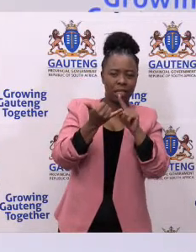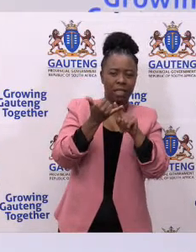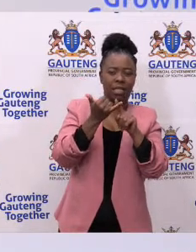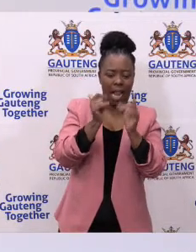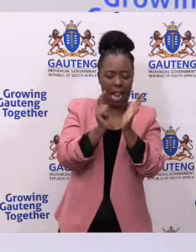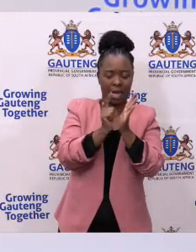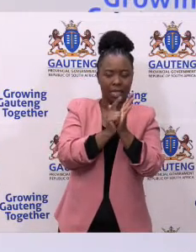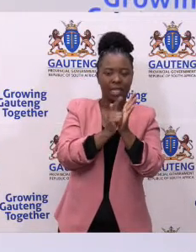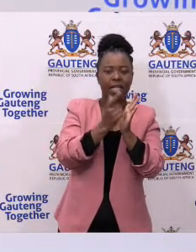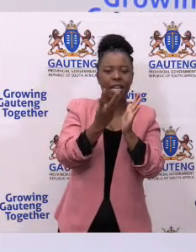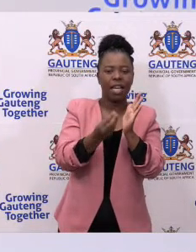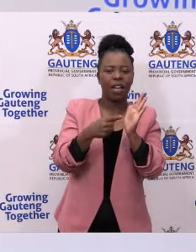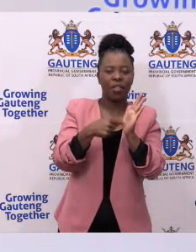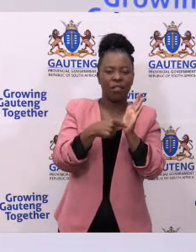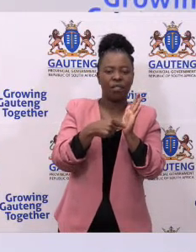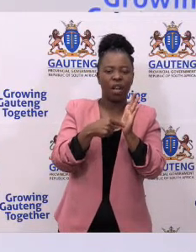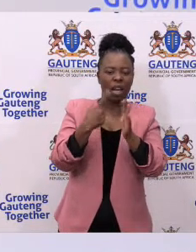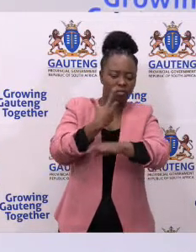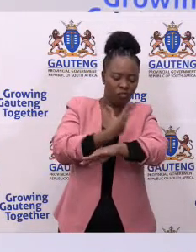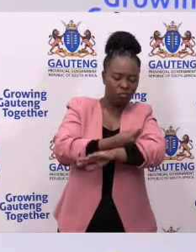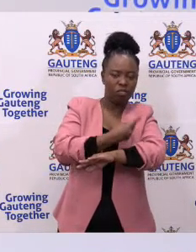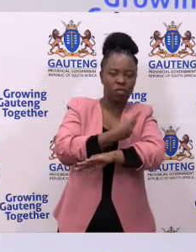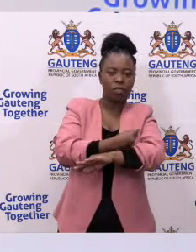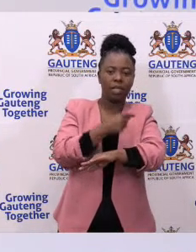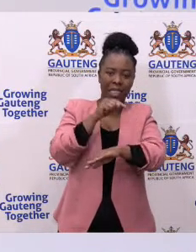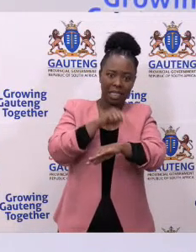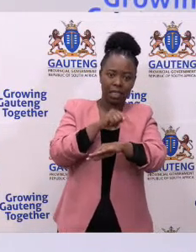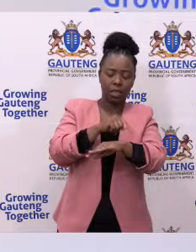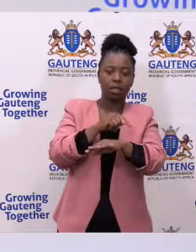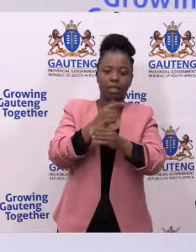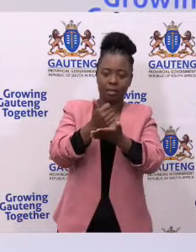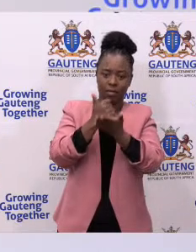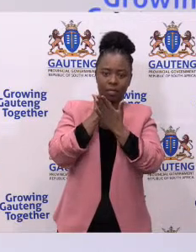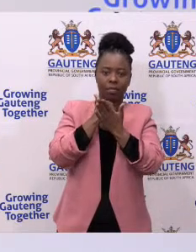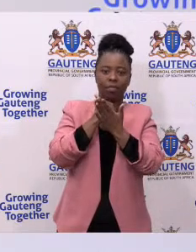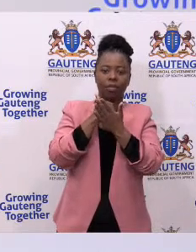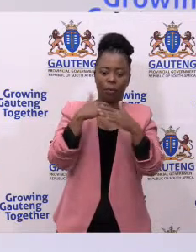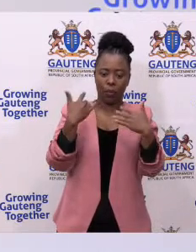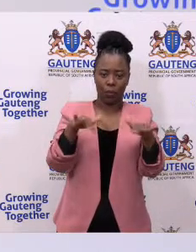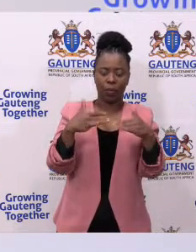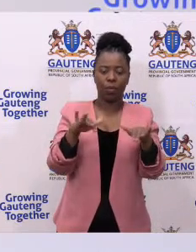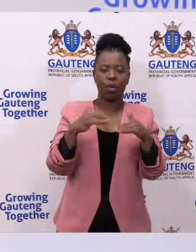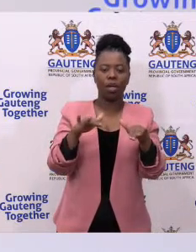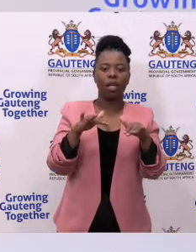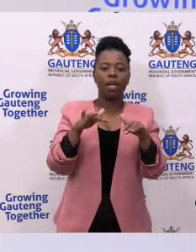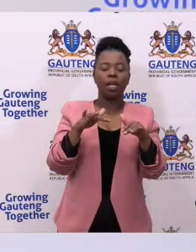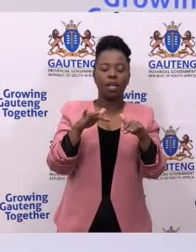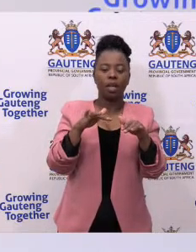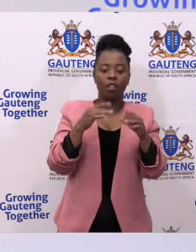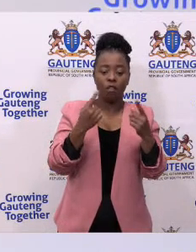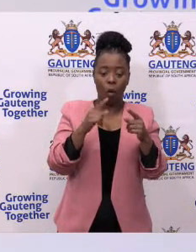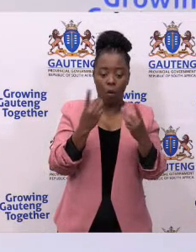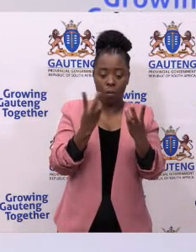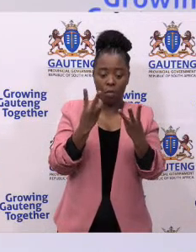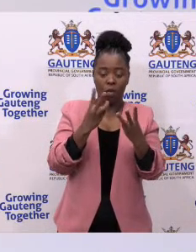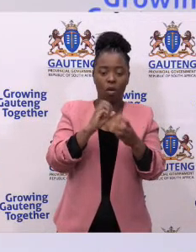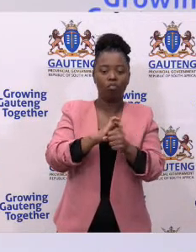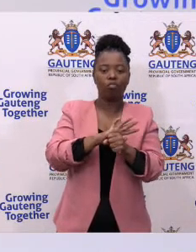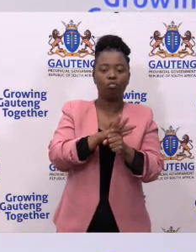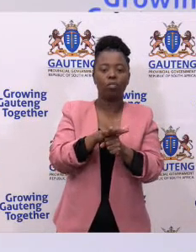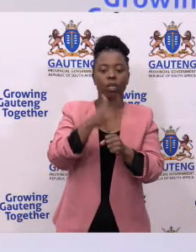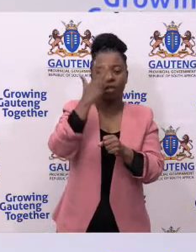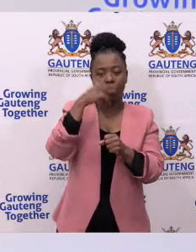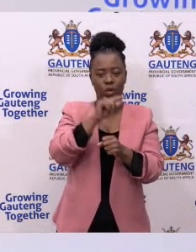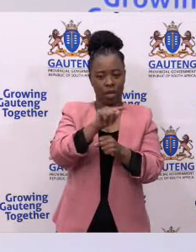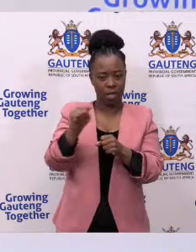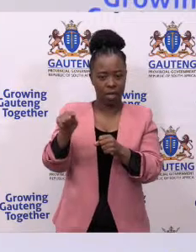licensed and has been seen to be quite beneficial in treating patients with COVID-19. And we are working with them